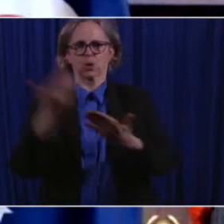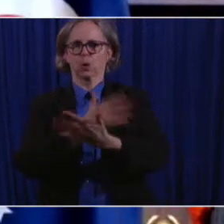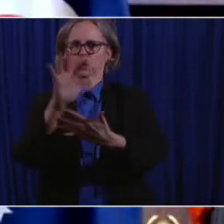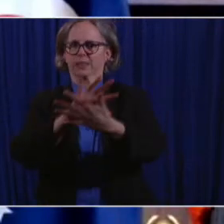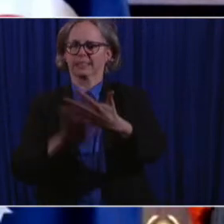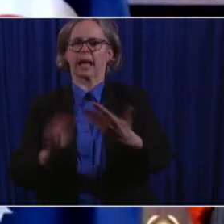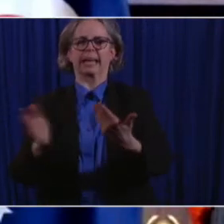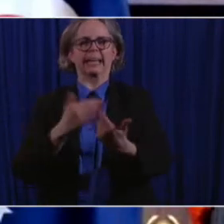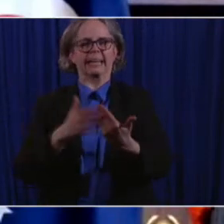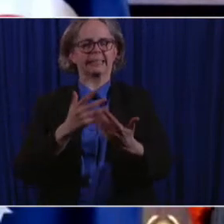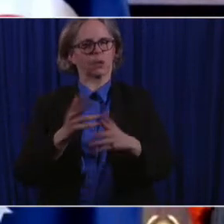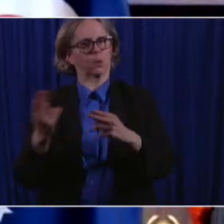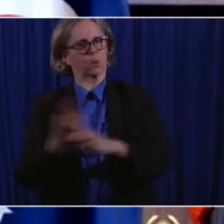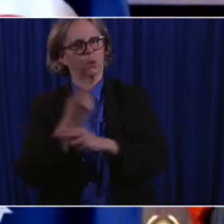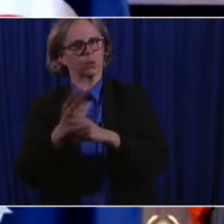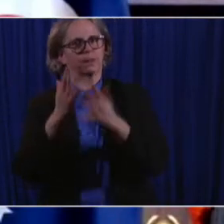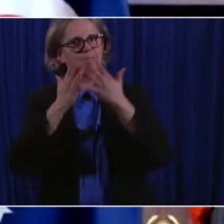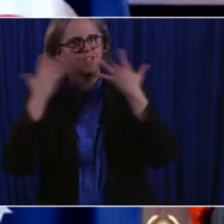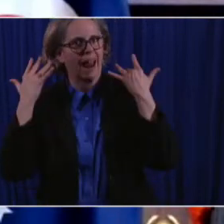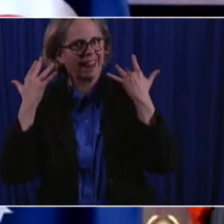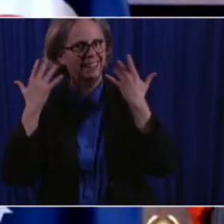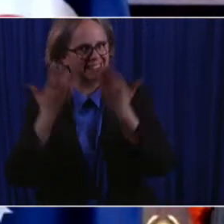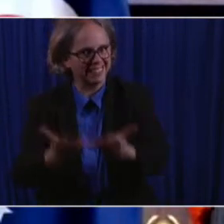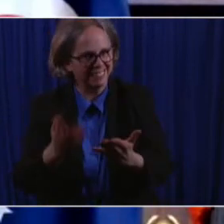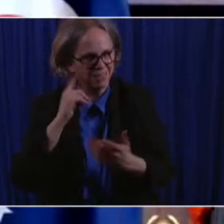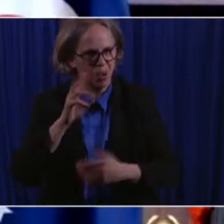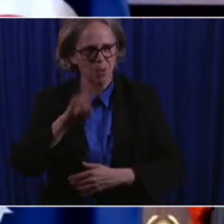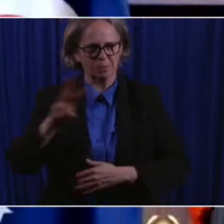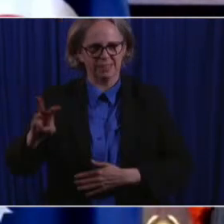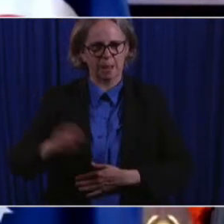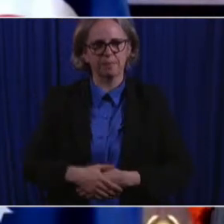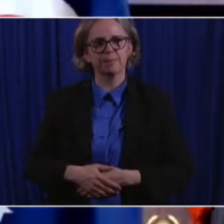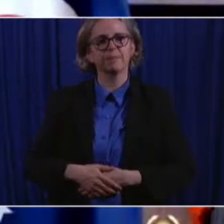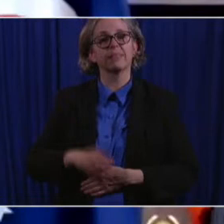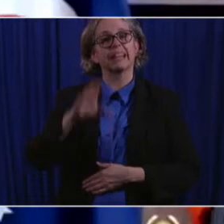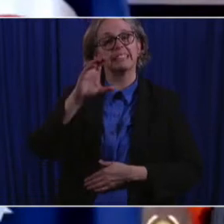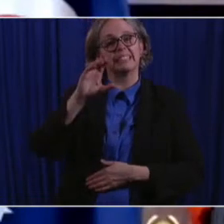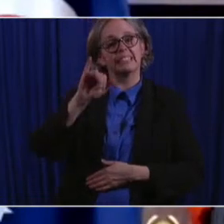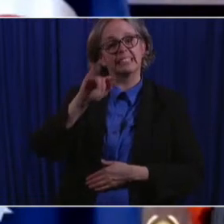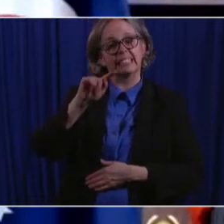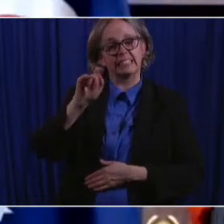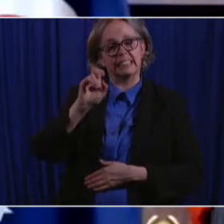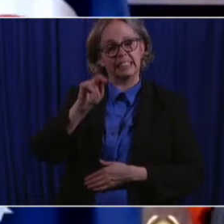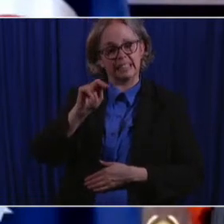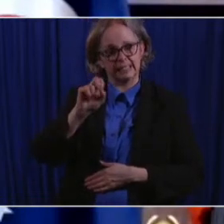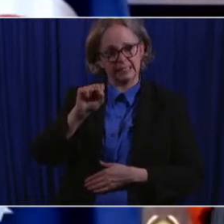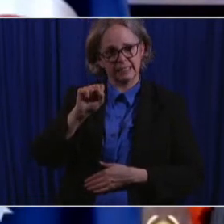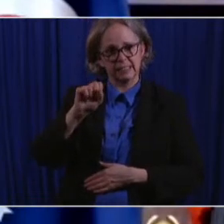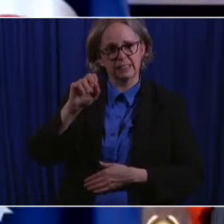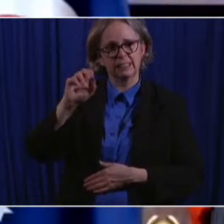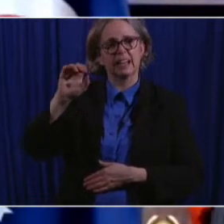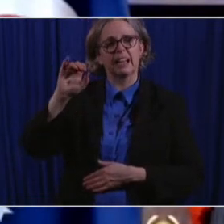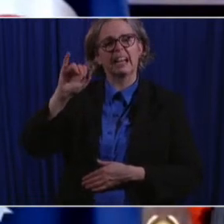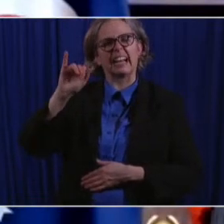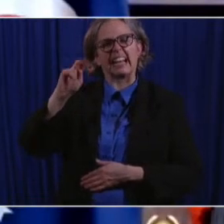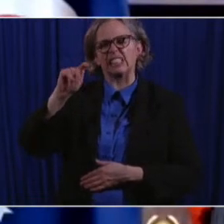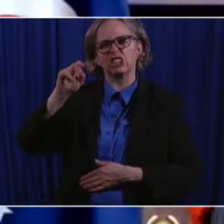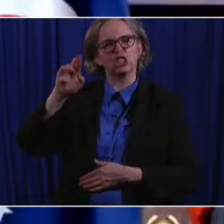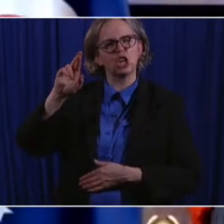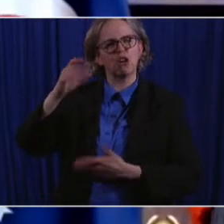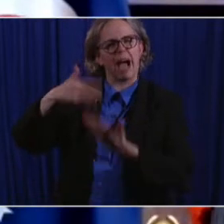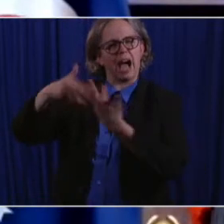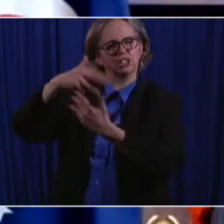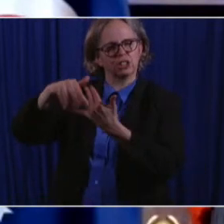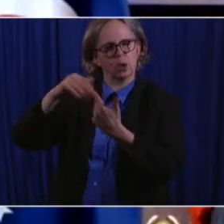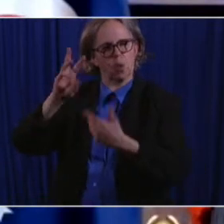thank the Citizen Interaction Work Group, which is chaired by Alex Tim, who's on the Innovate Ohio board.